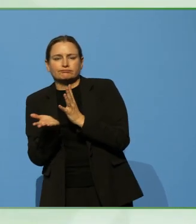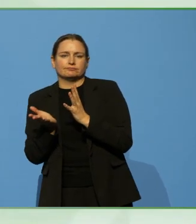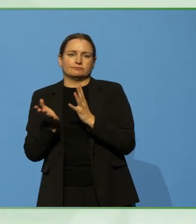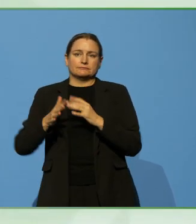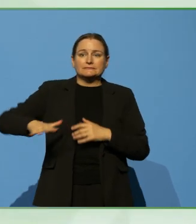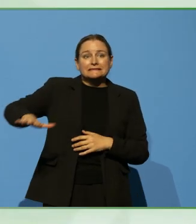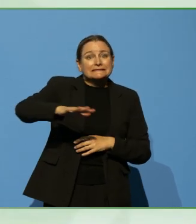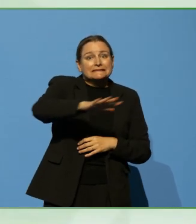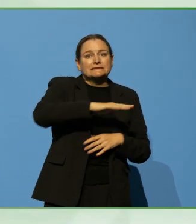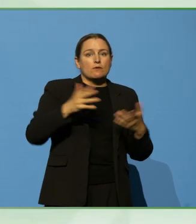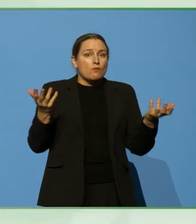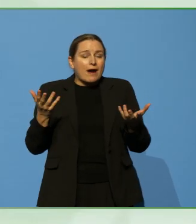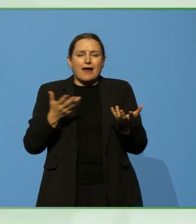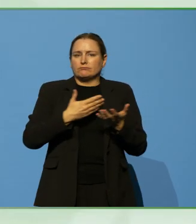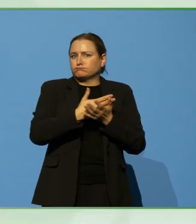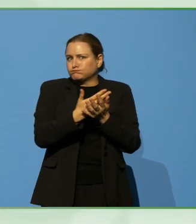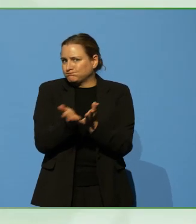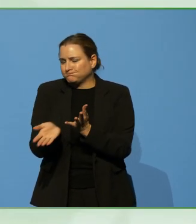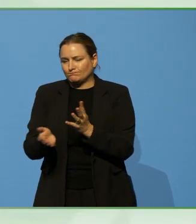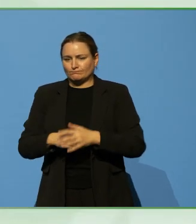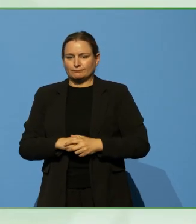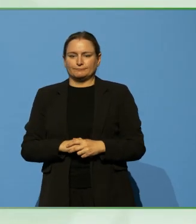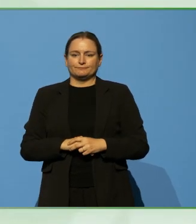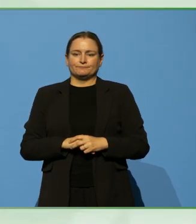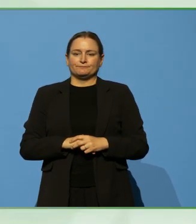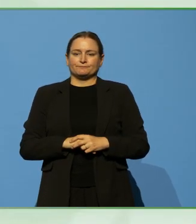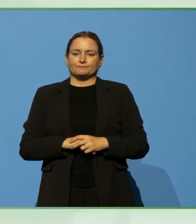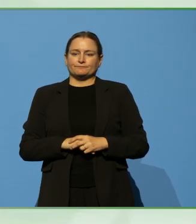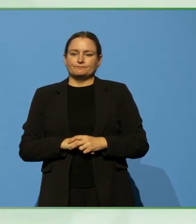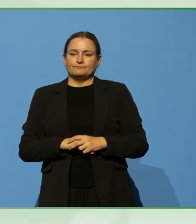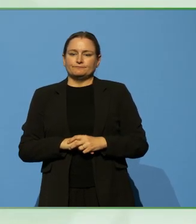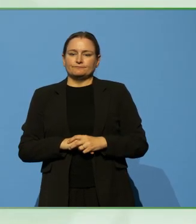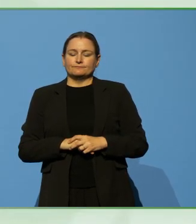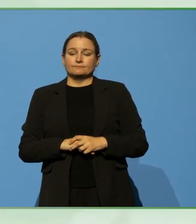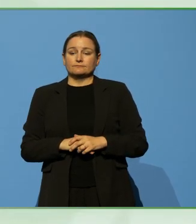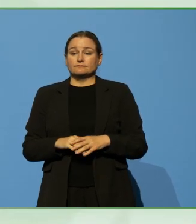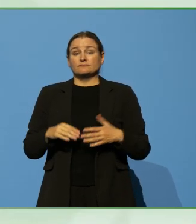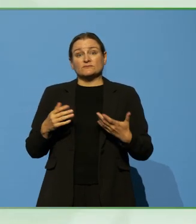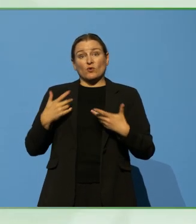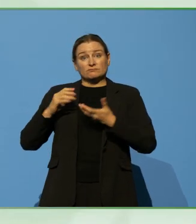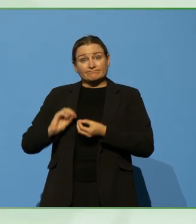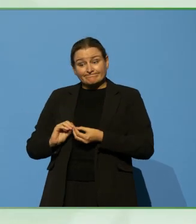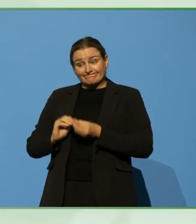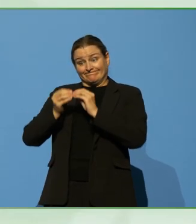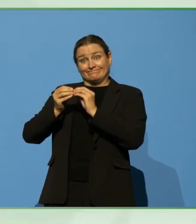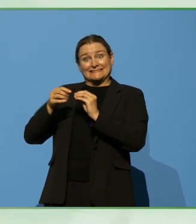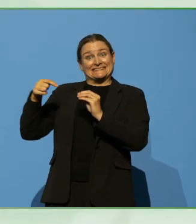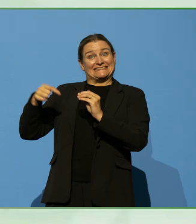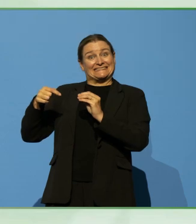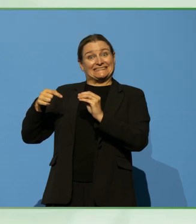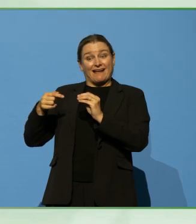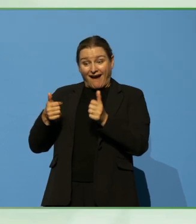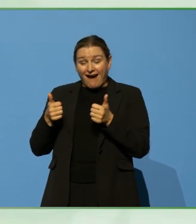to be at the forefront when things are designed, when they are thought through, and to have them being